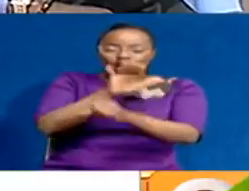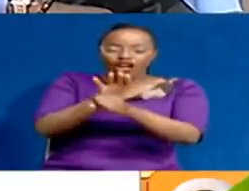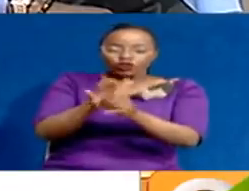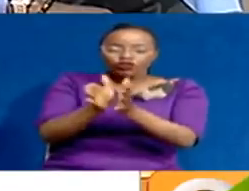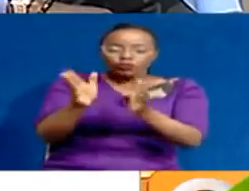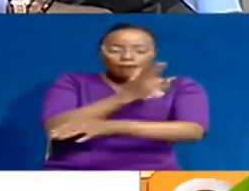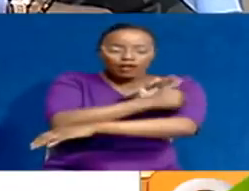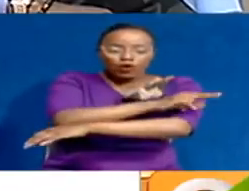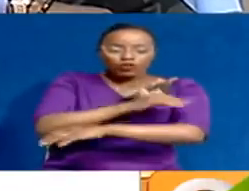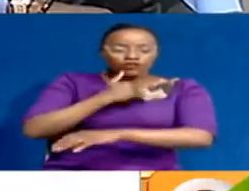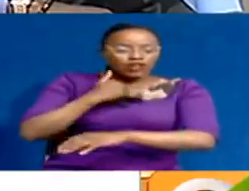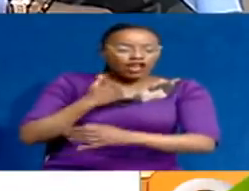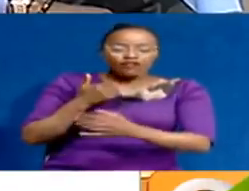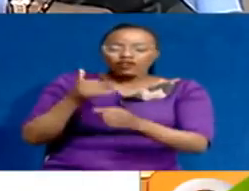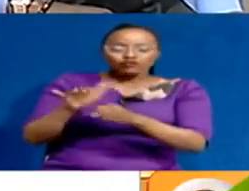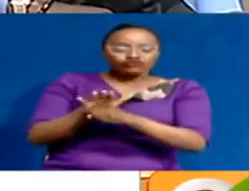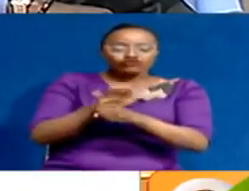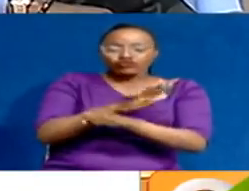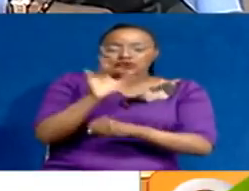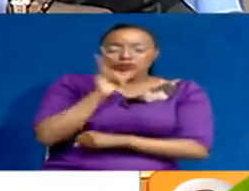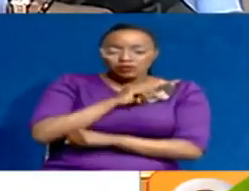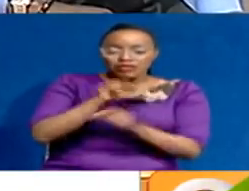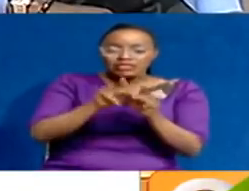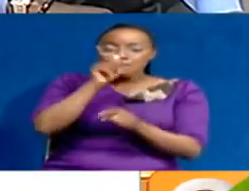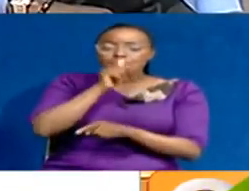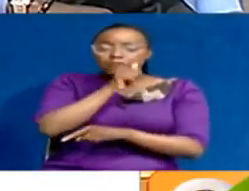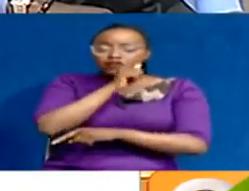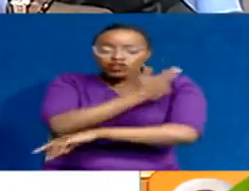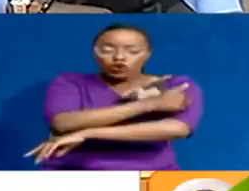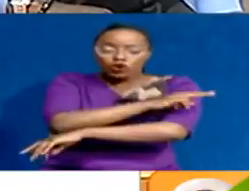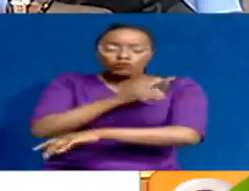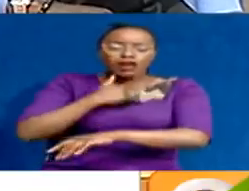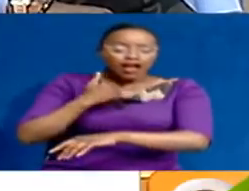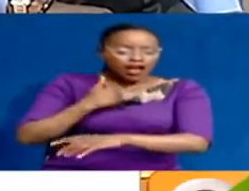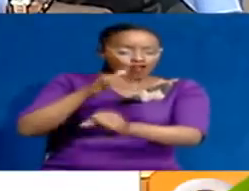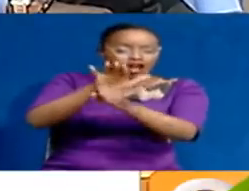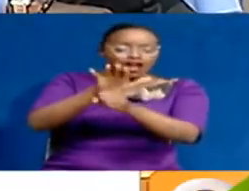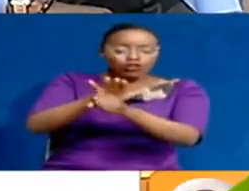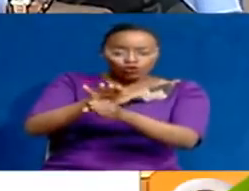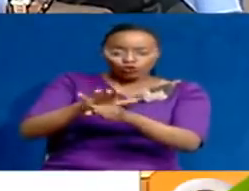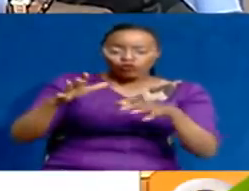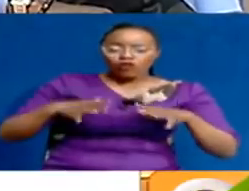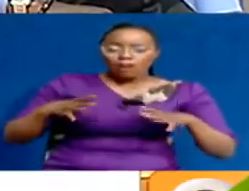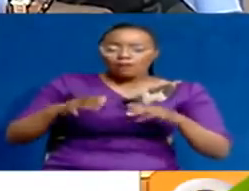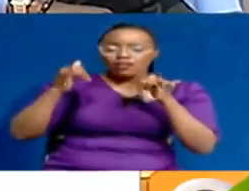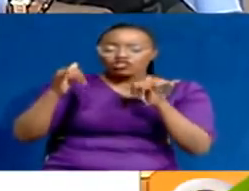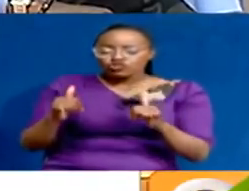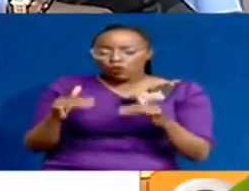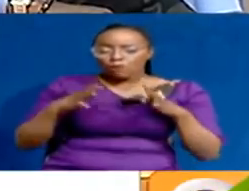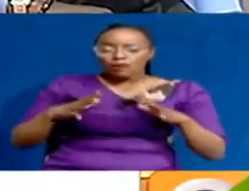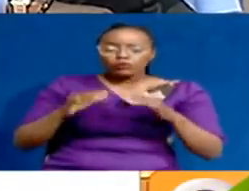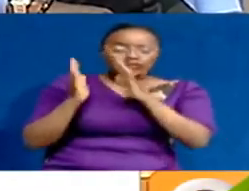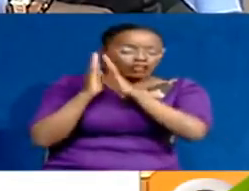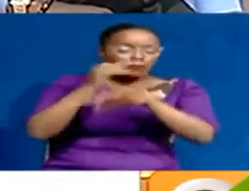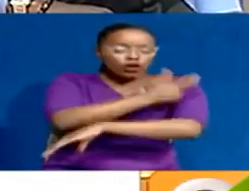facilities are stretched to the limit, but now even private hospitals are recording a significant spike in new admissions